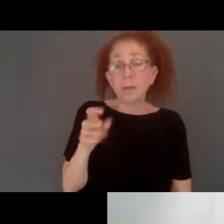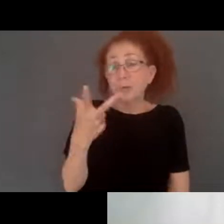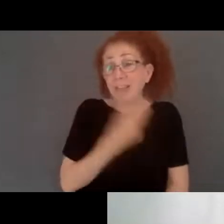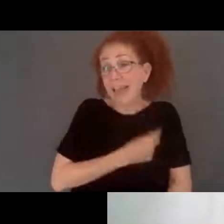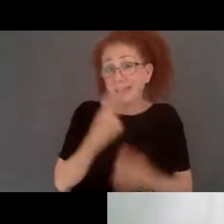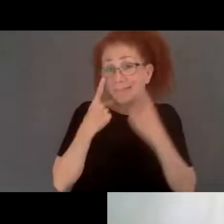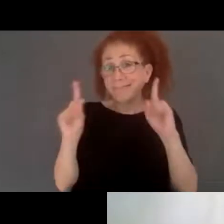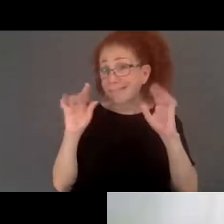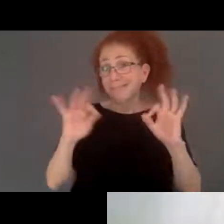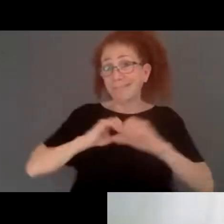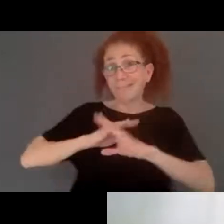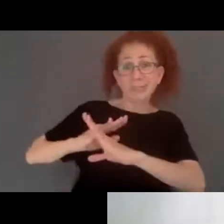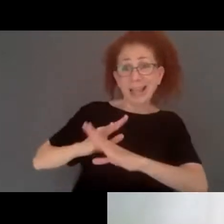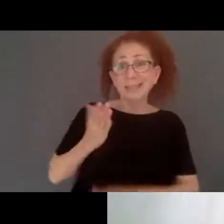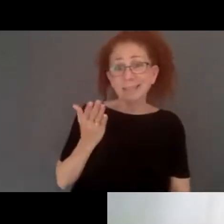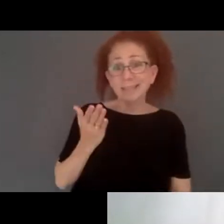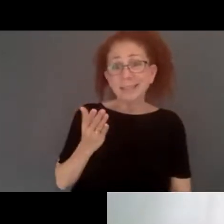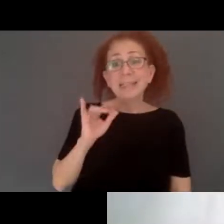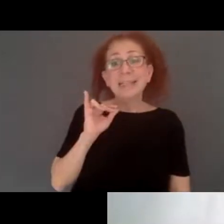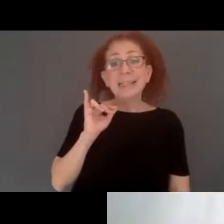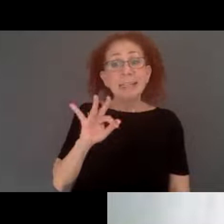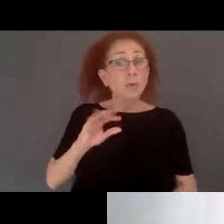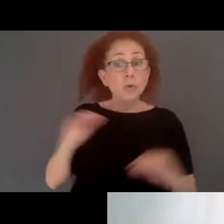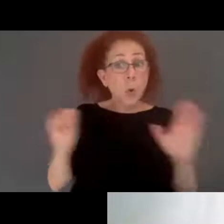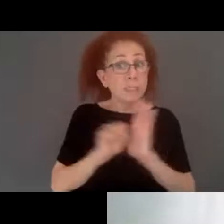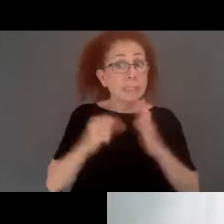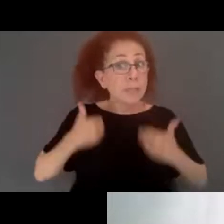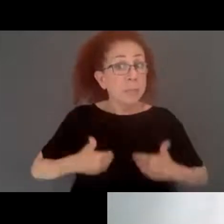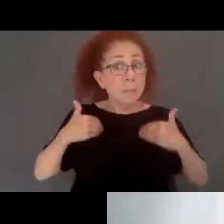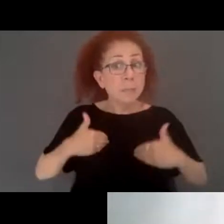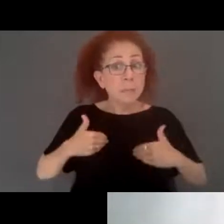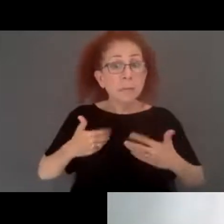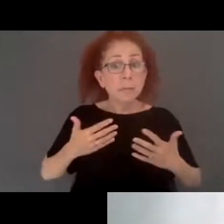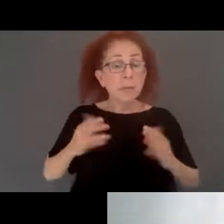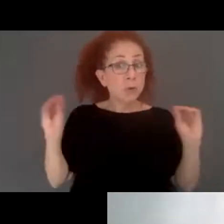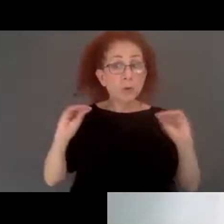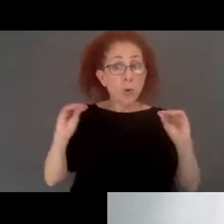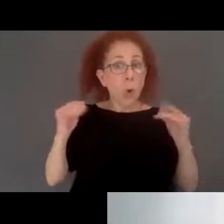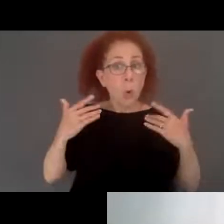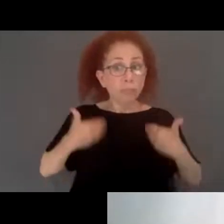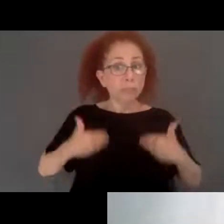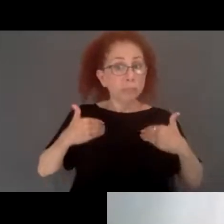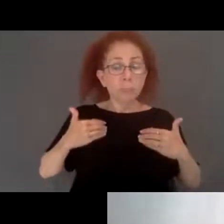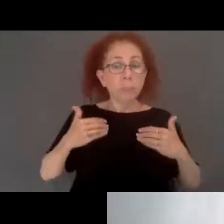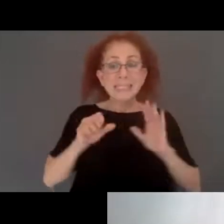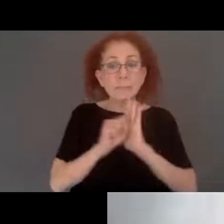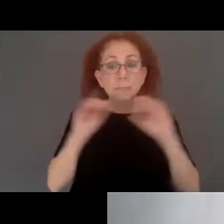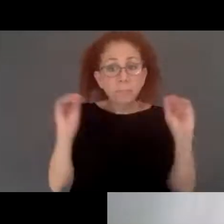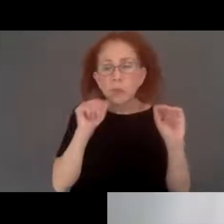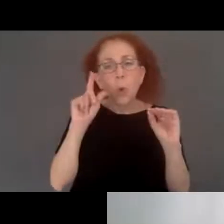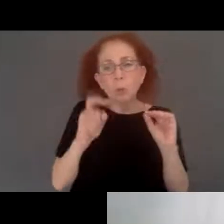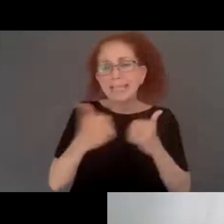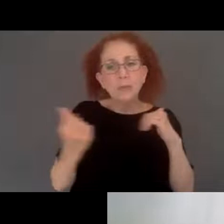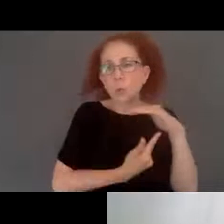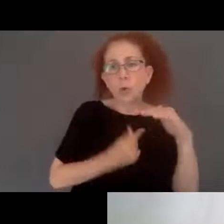well that as long as you're asymptomatic, as long as you don't have any symptoms of COVID, you don't need to